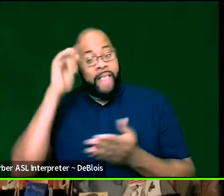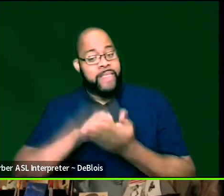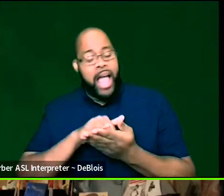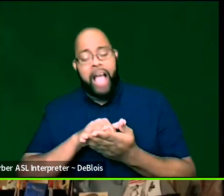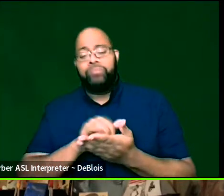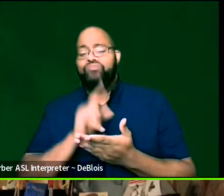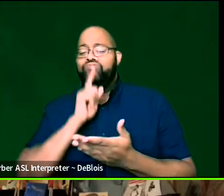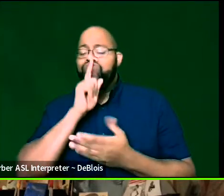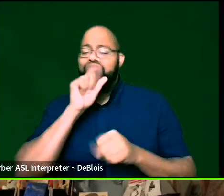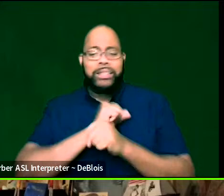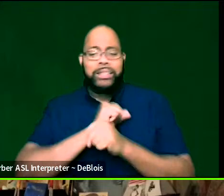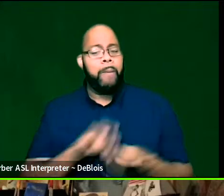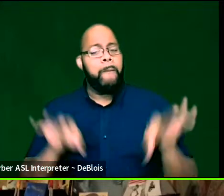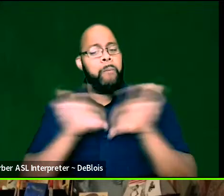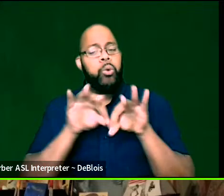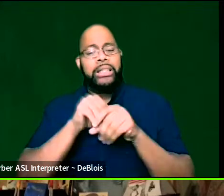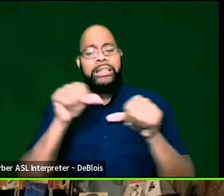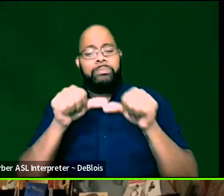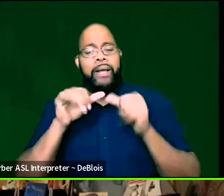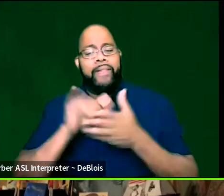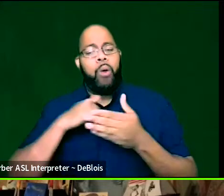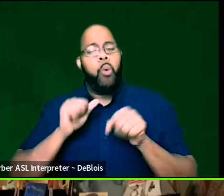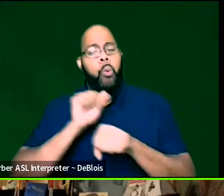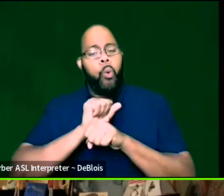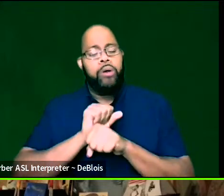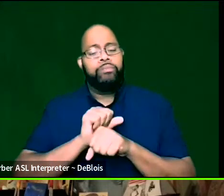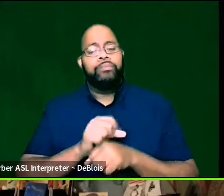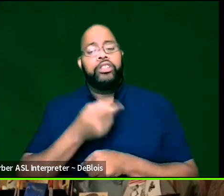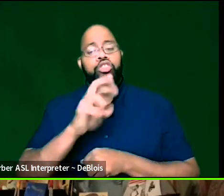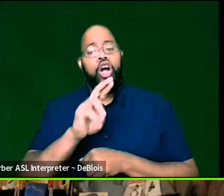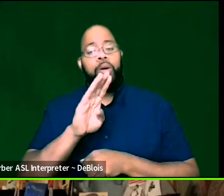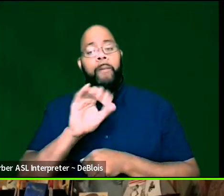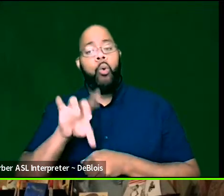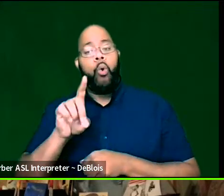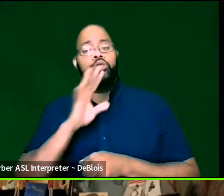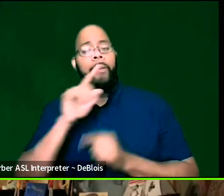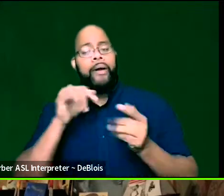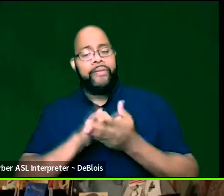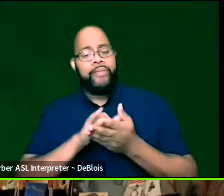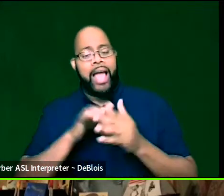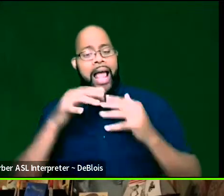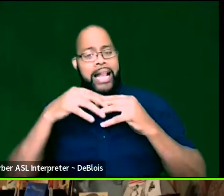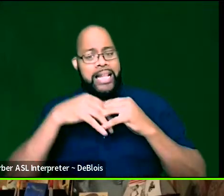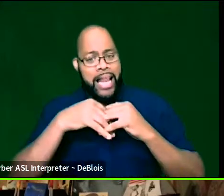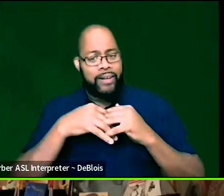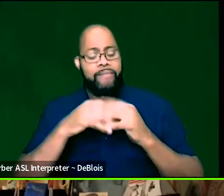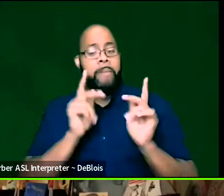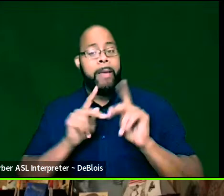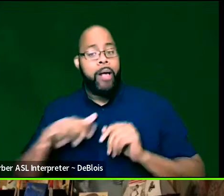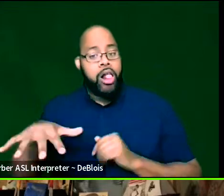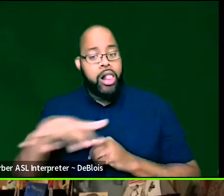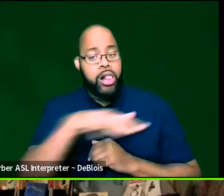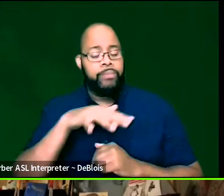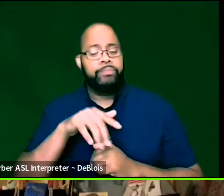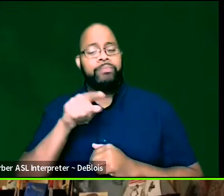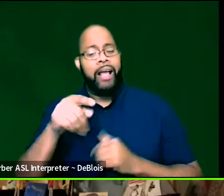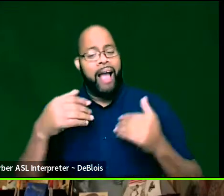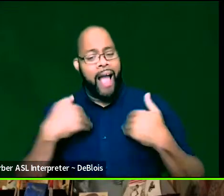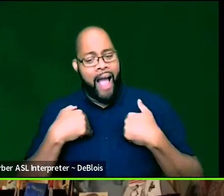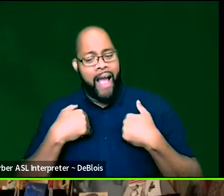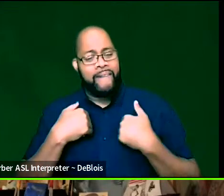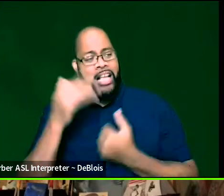so important in the spaces that we operate. Dr. Boyd talked about the Native and Indigenous people. They have